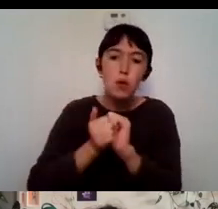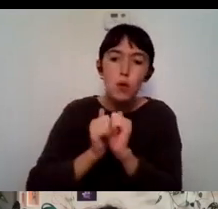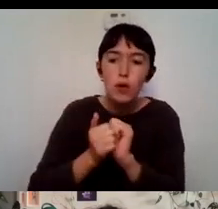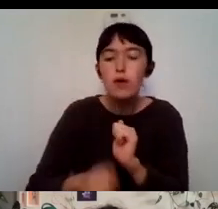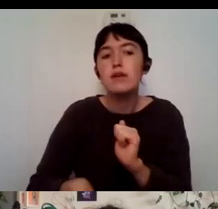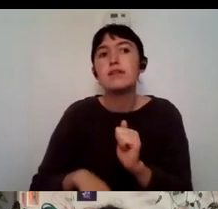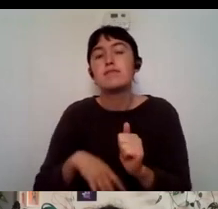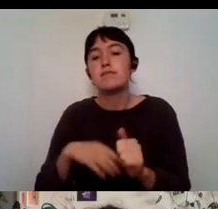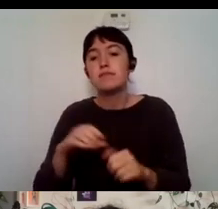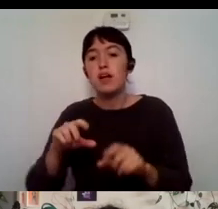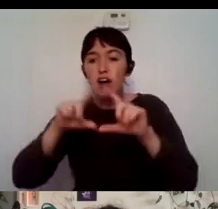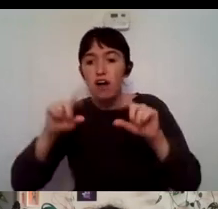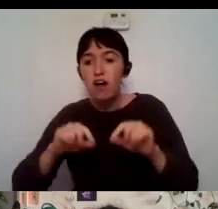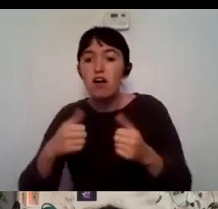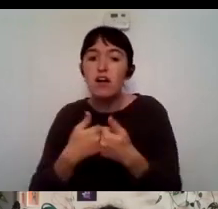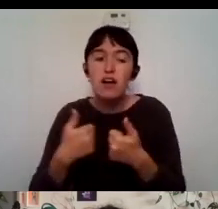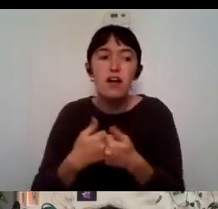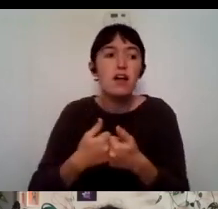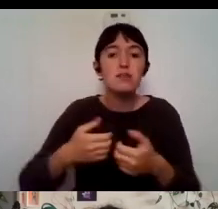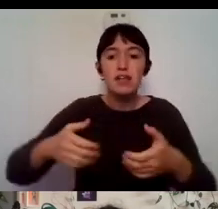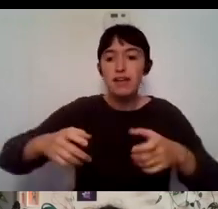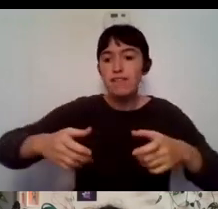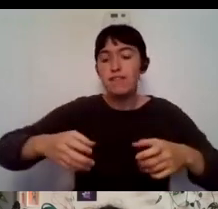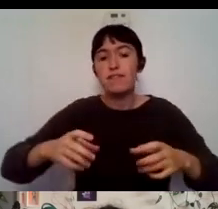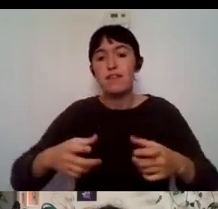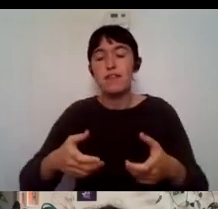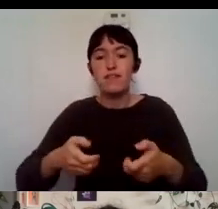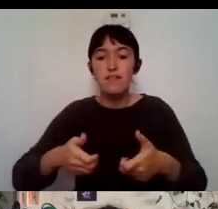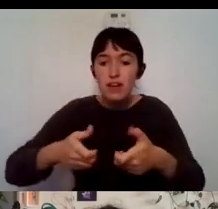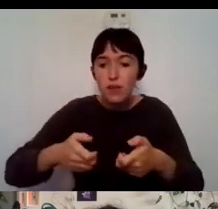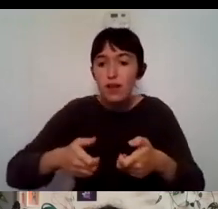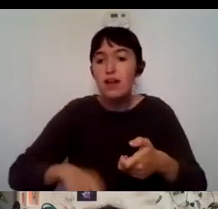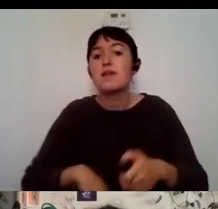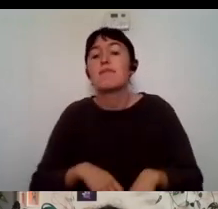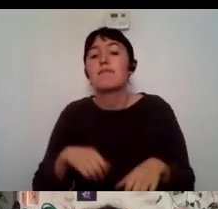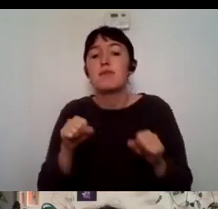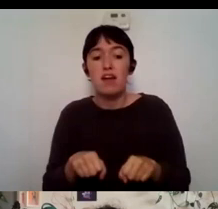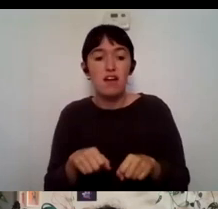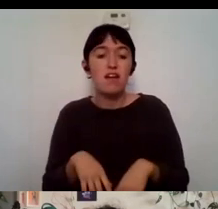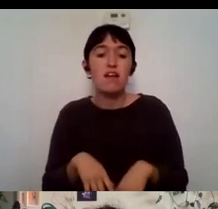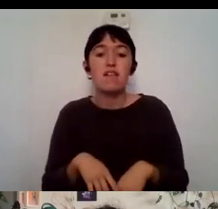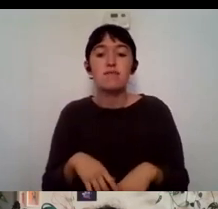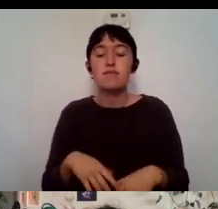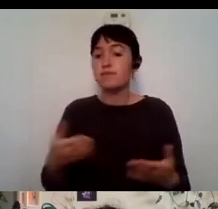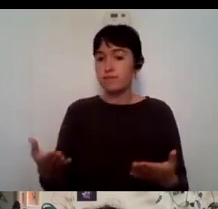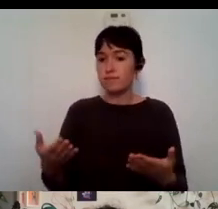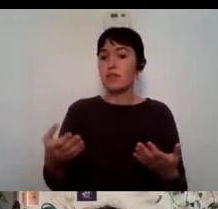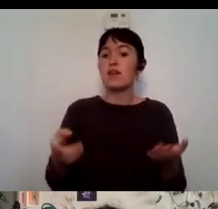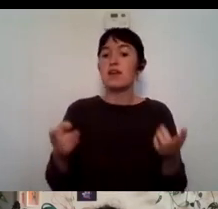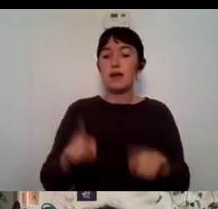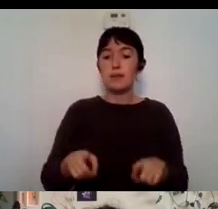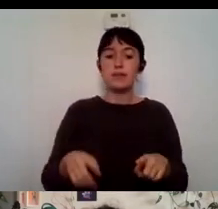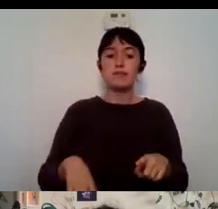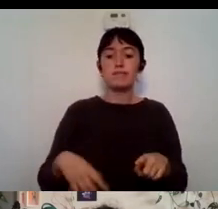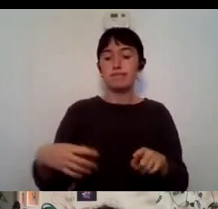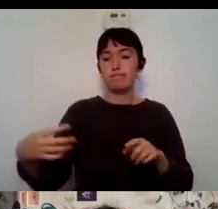a board game, a video game. It's often the case that there's an exchange between individuals. One person will